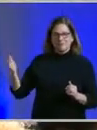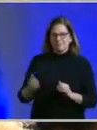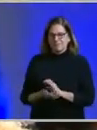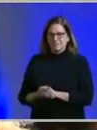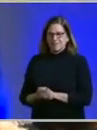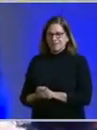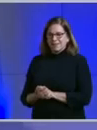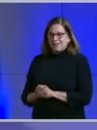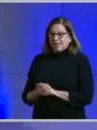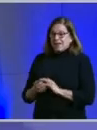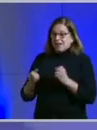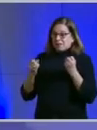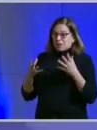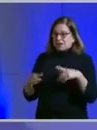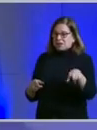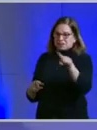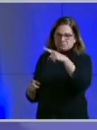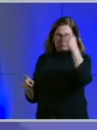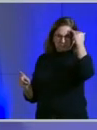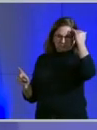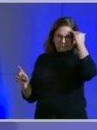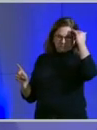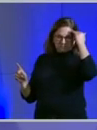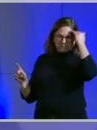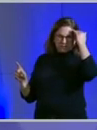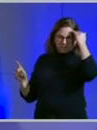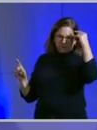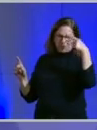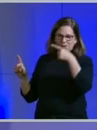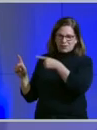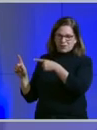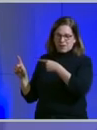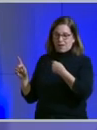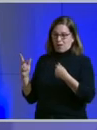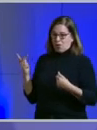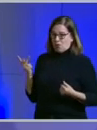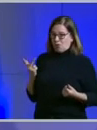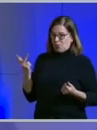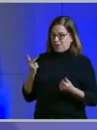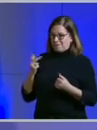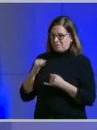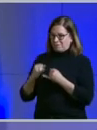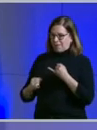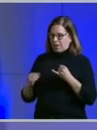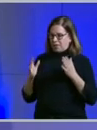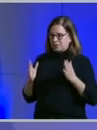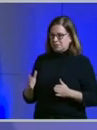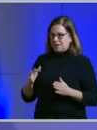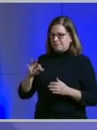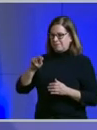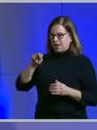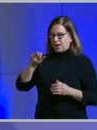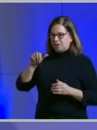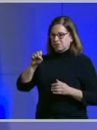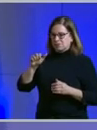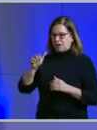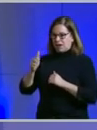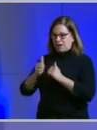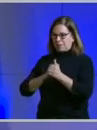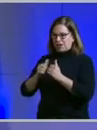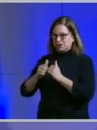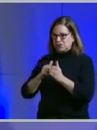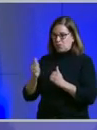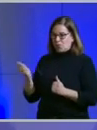As many of you know, we were finalists in a prestigious nationwide Nassau High School competition. In fact, we were the